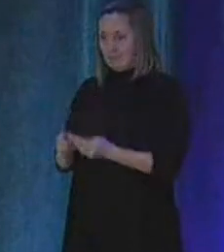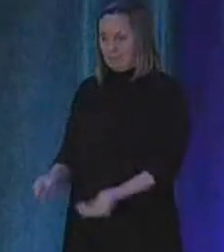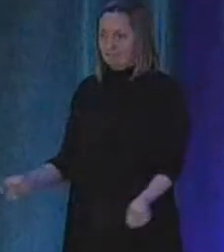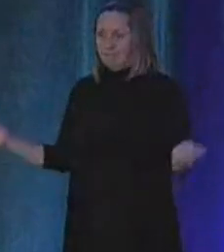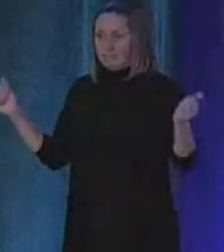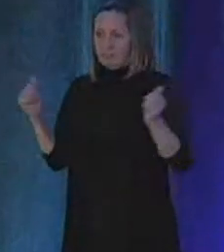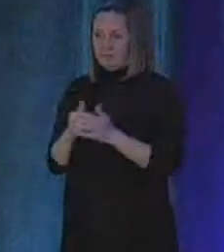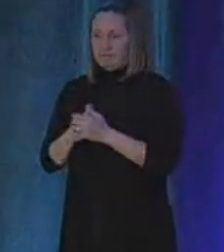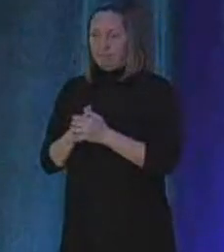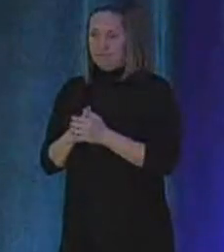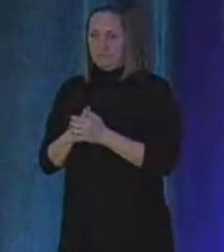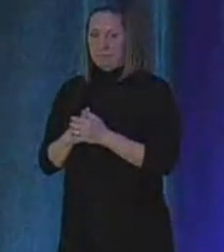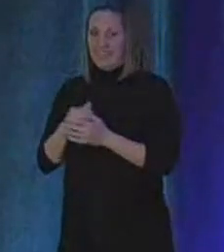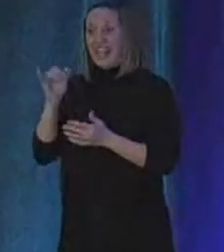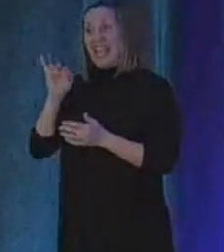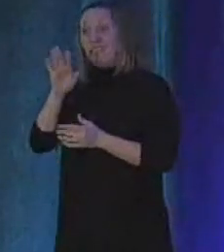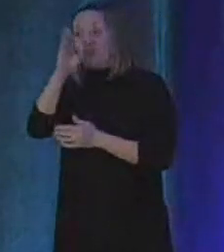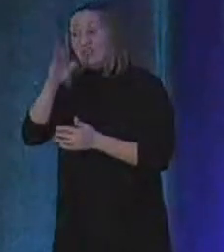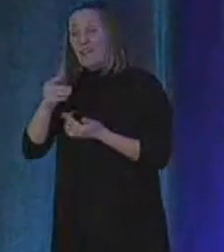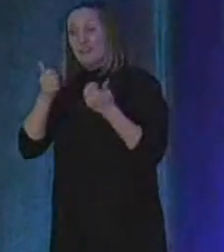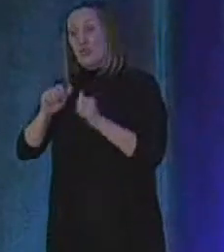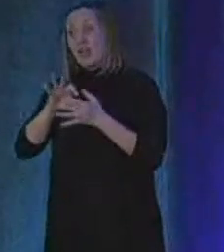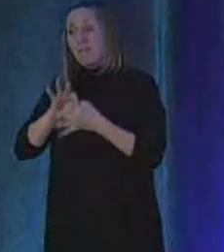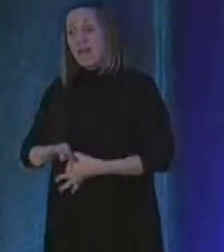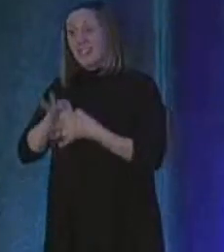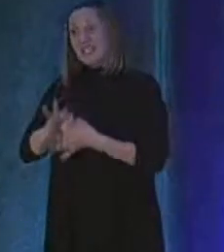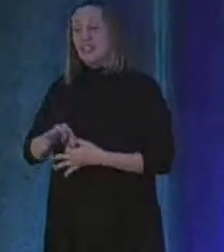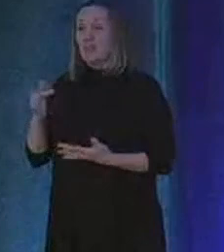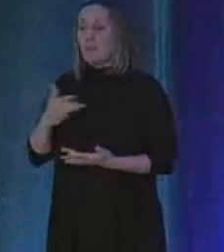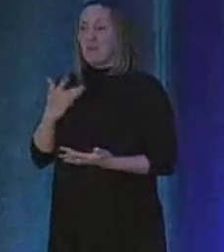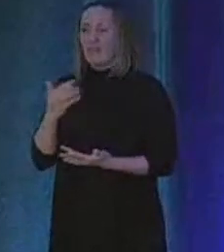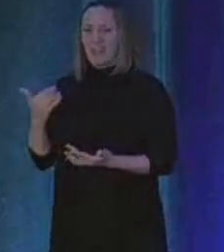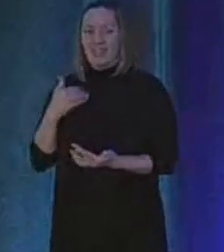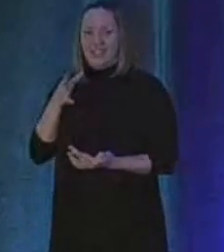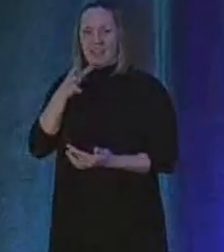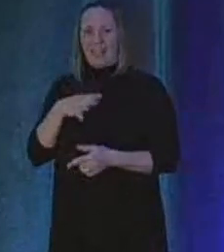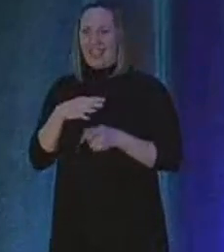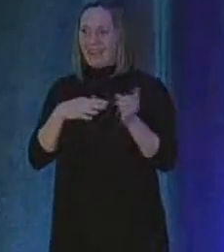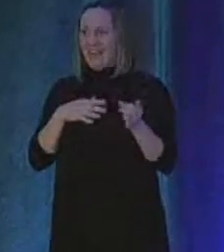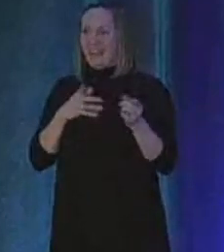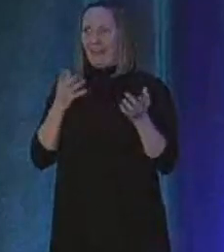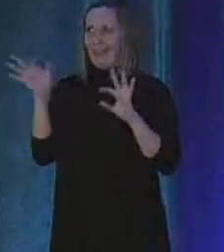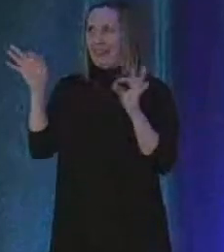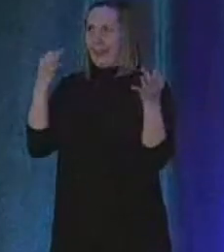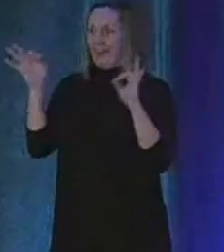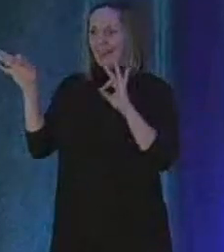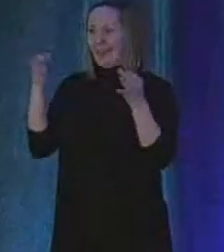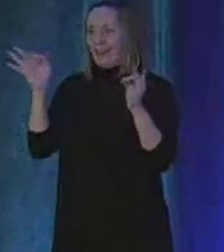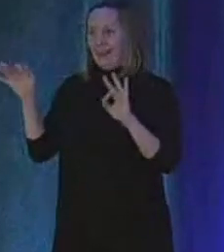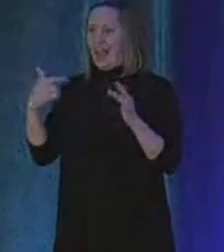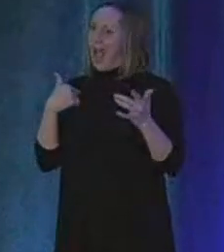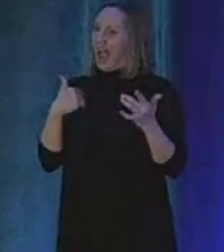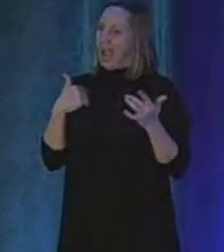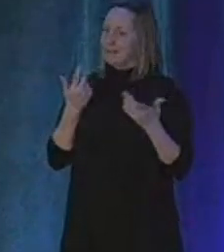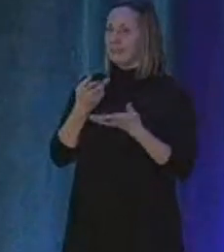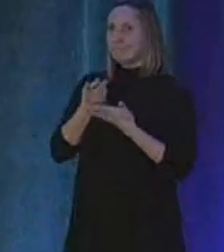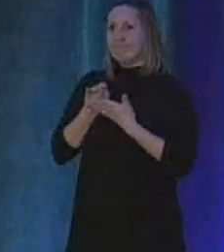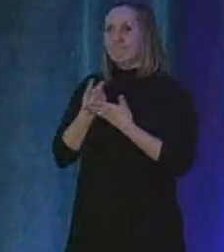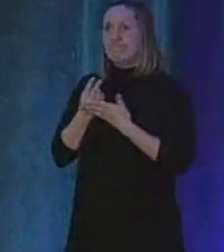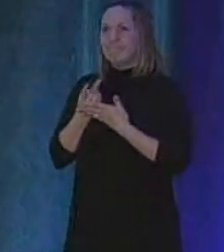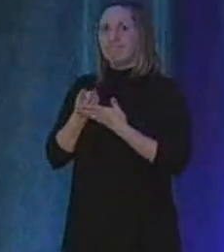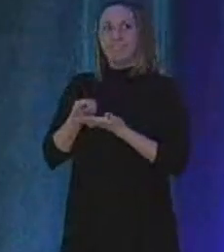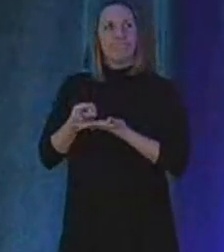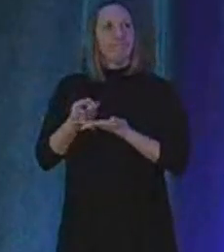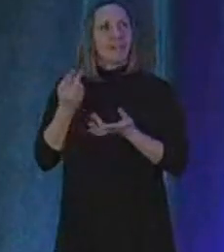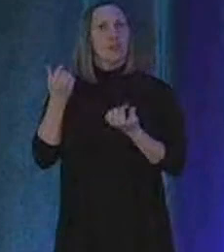Now, if you've never tried meditation before, you might feel like the young lady on this slide. Suddenly, you're like, okay, I'm just laying here trying to not